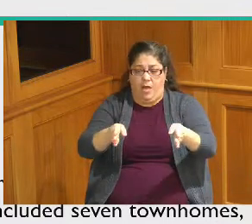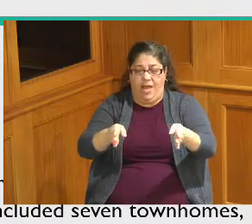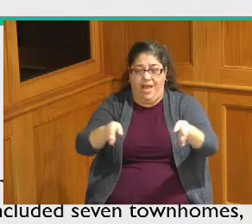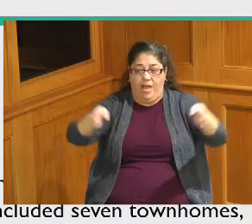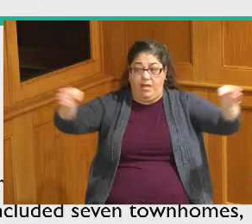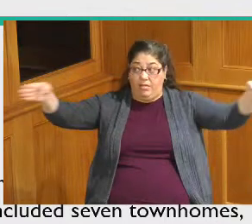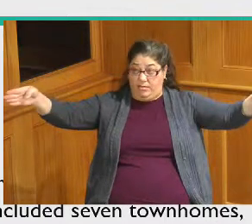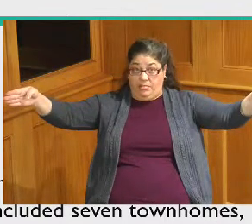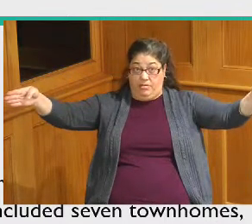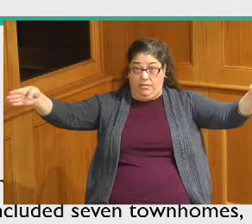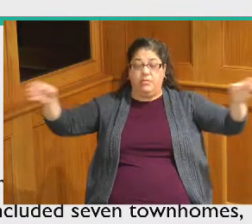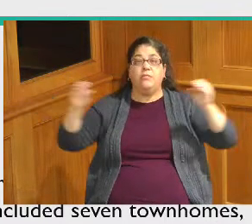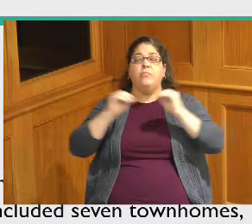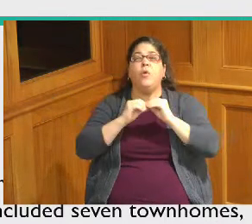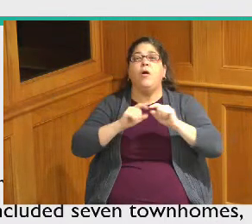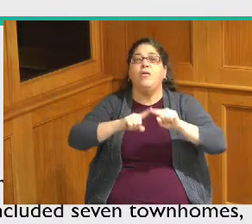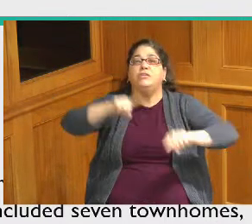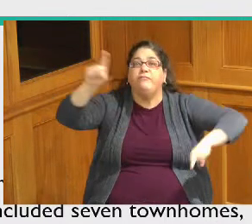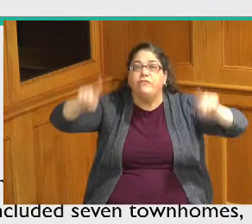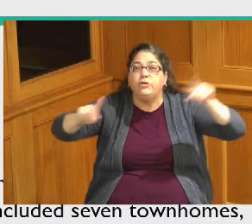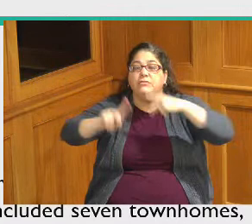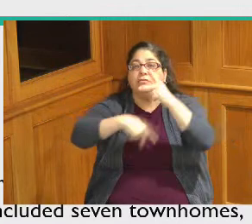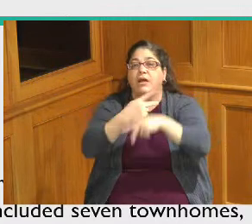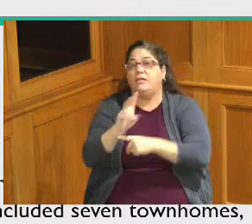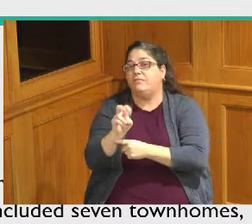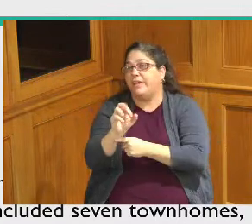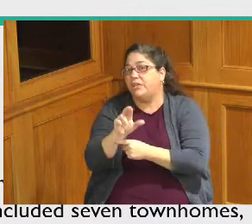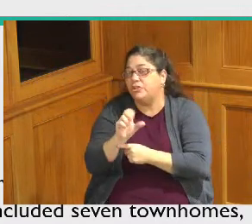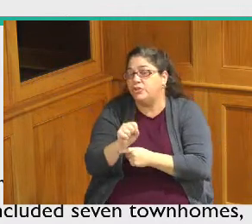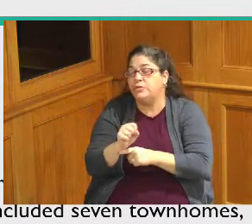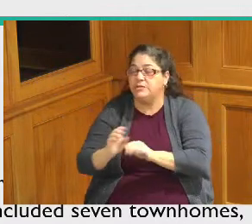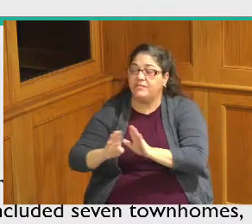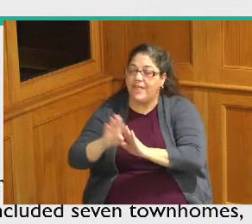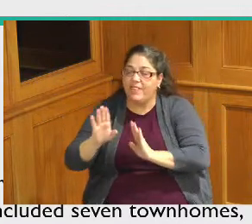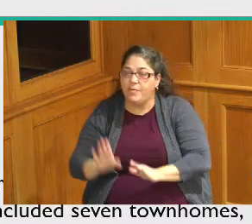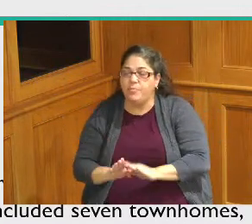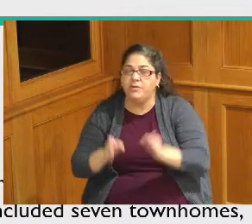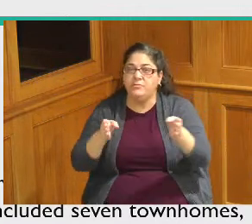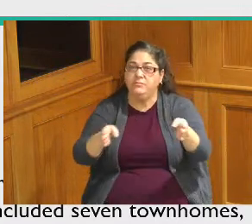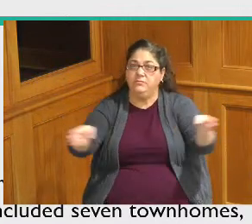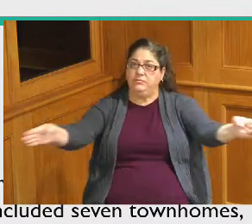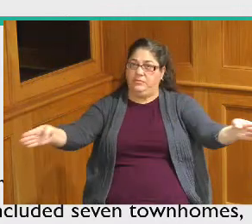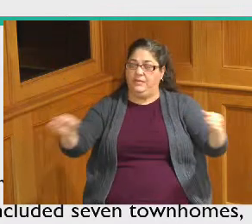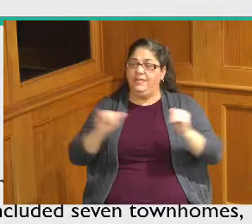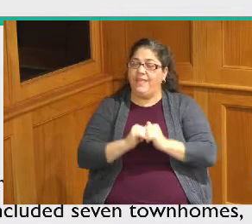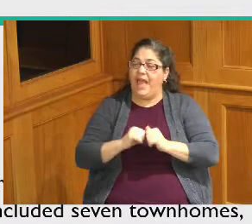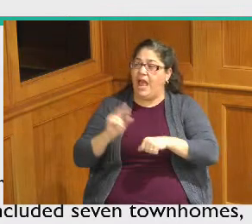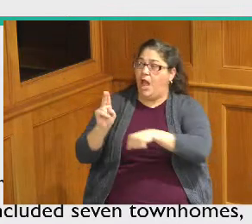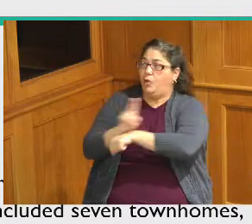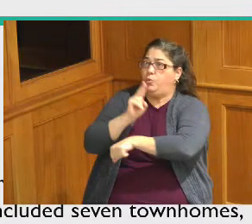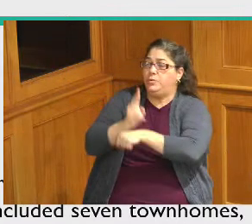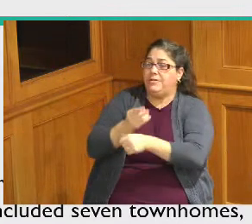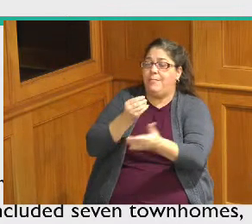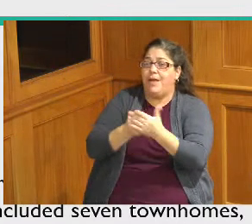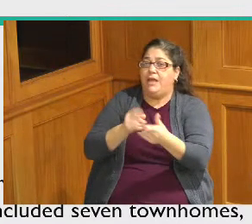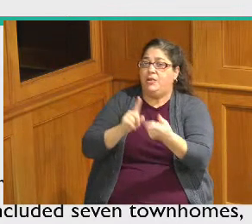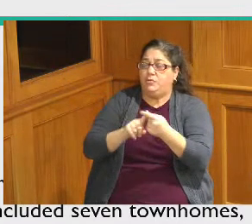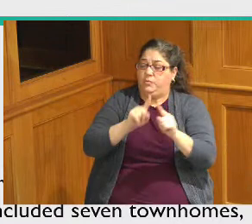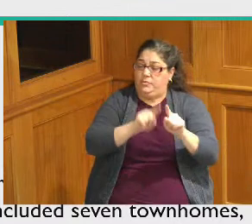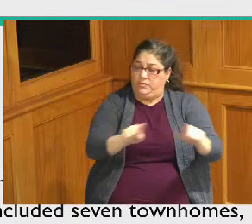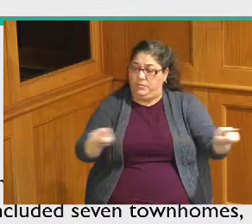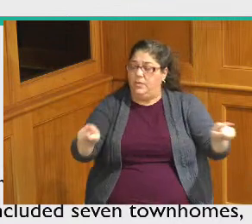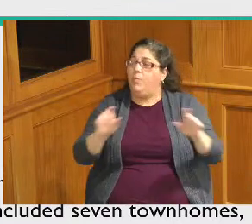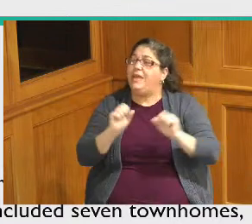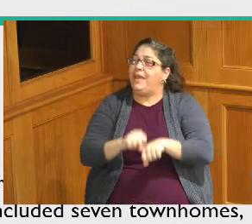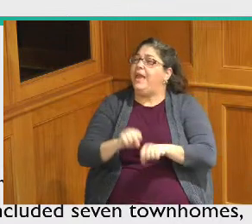more diverse vendors and developers, and they're leveraging that money, and that's what we can do all over Hamilton